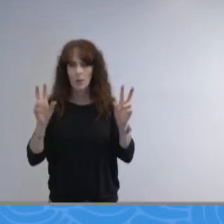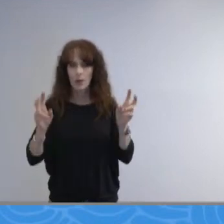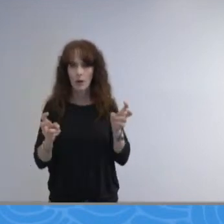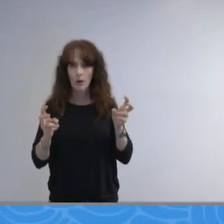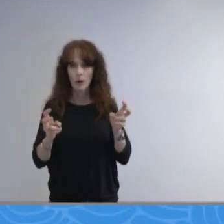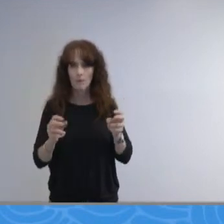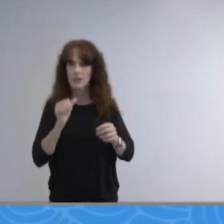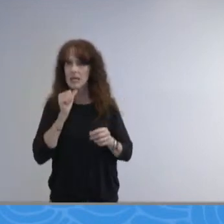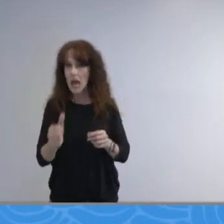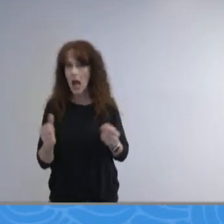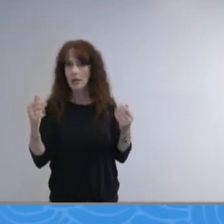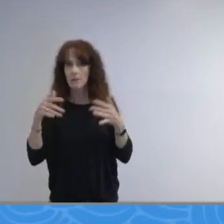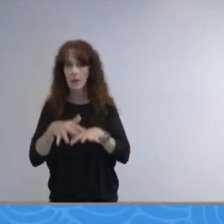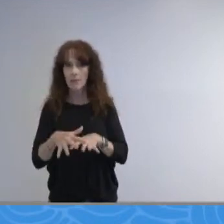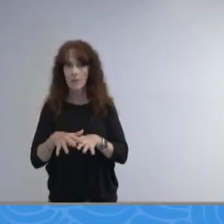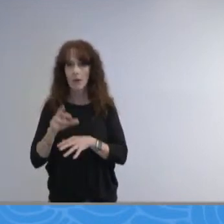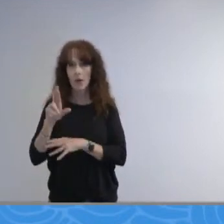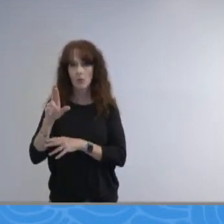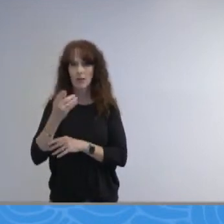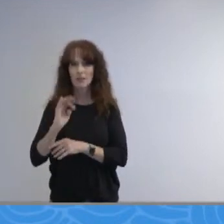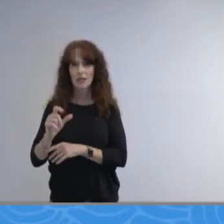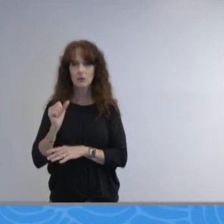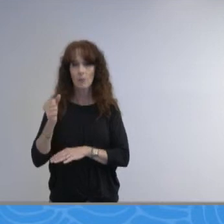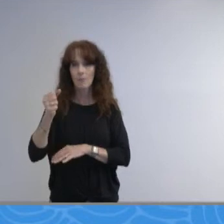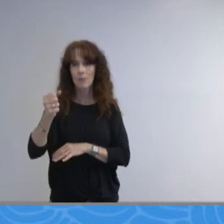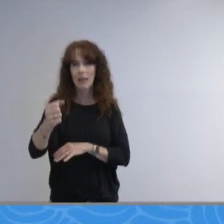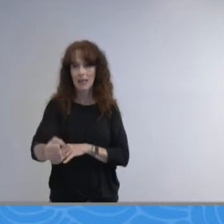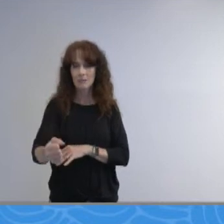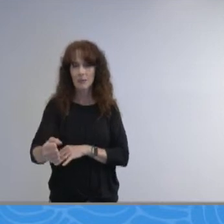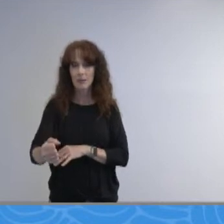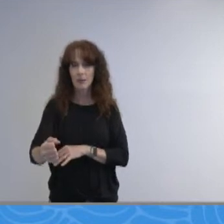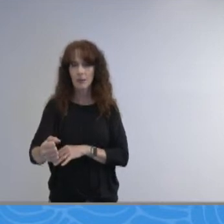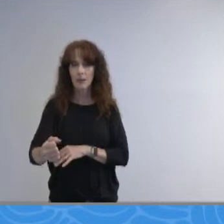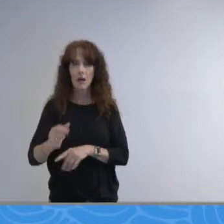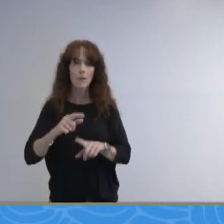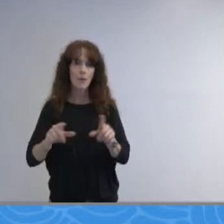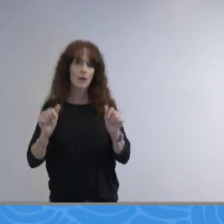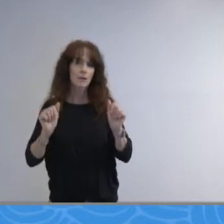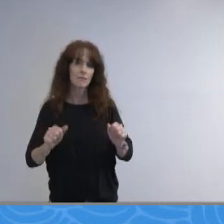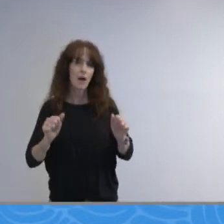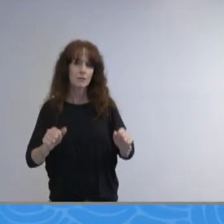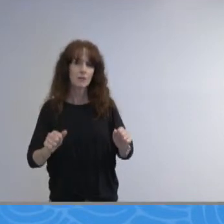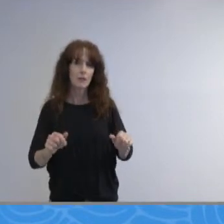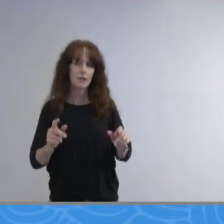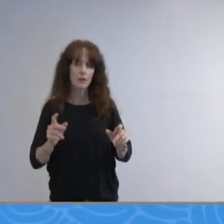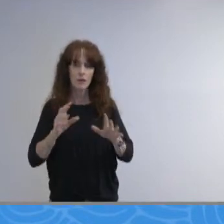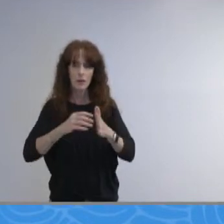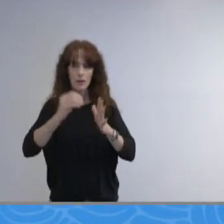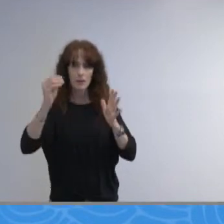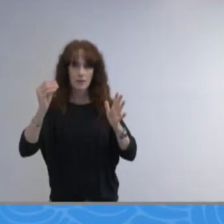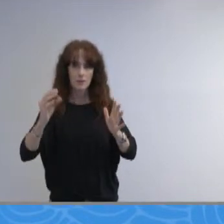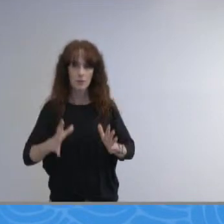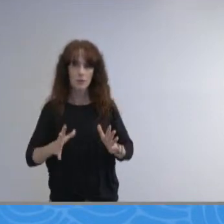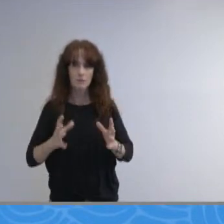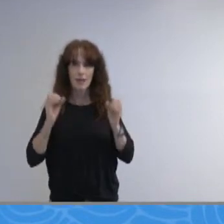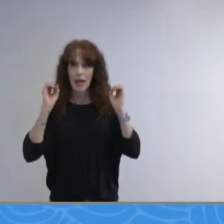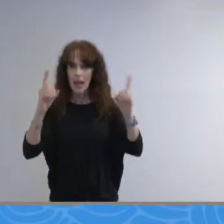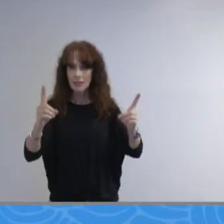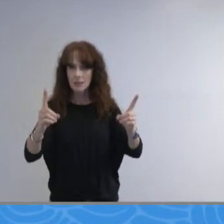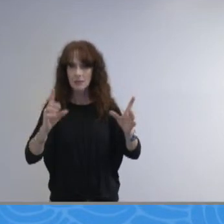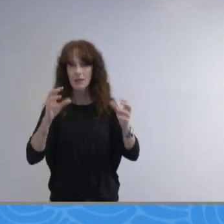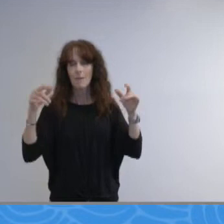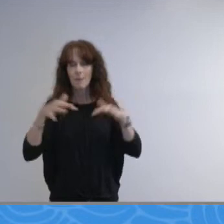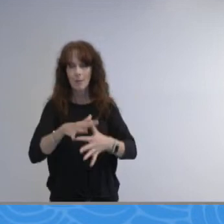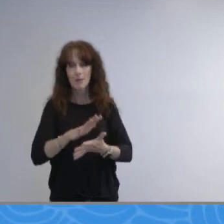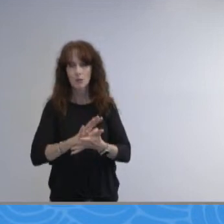call non-public schools and residential placement, but to the extent possible, we want kids to be educated in a public school